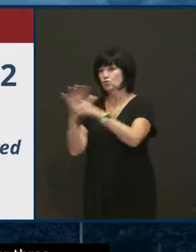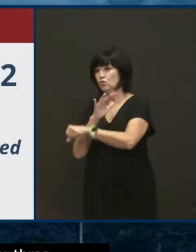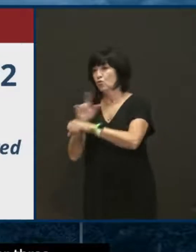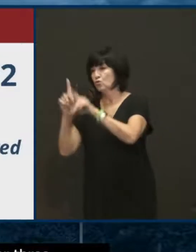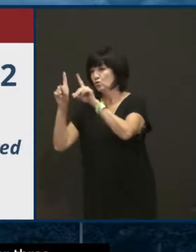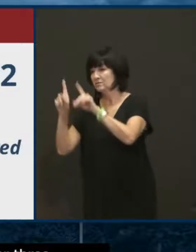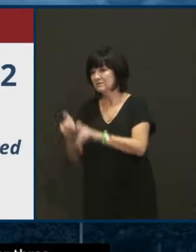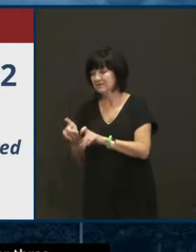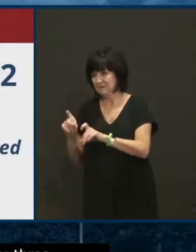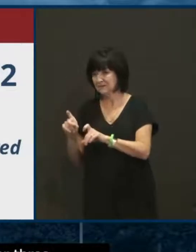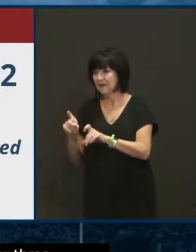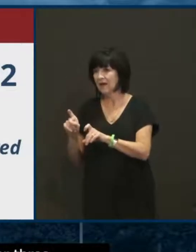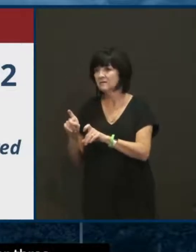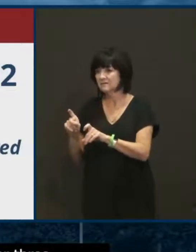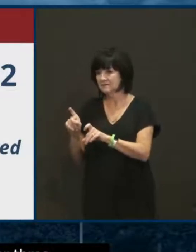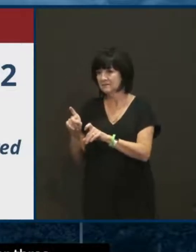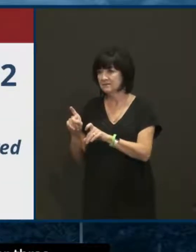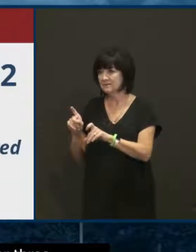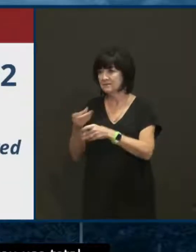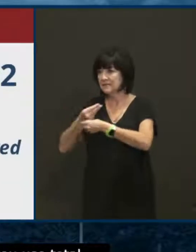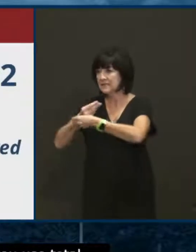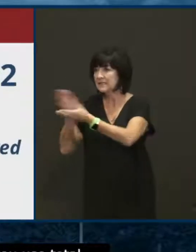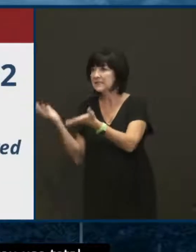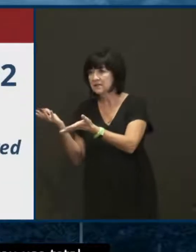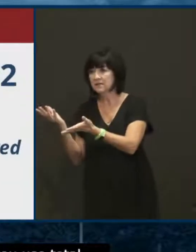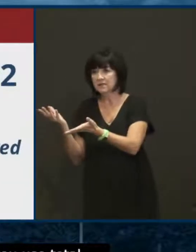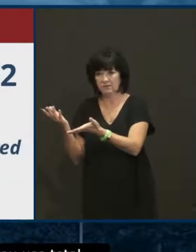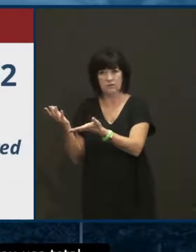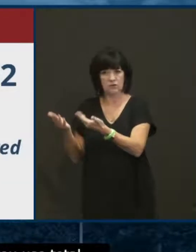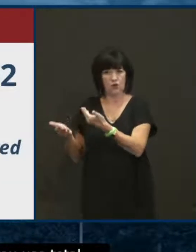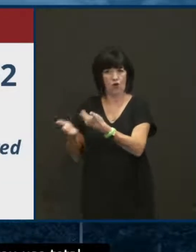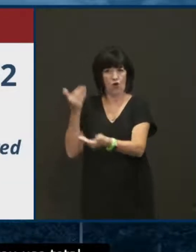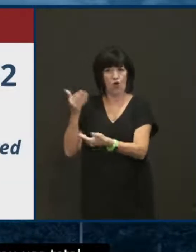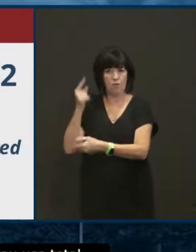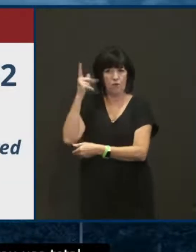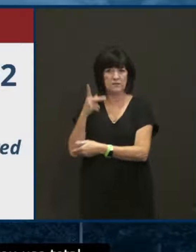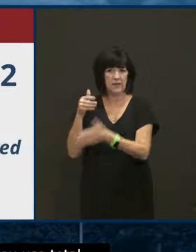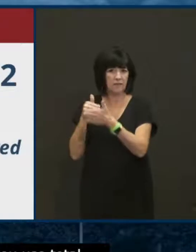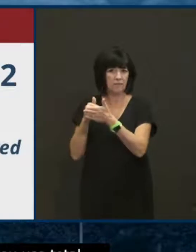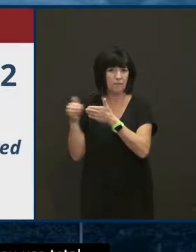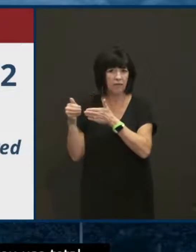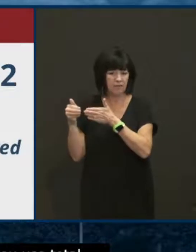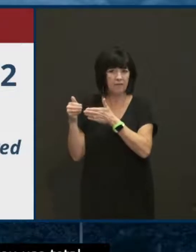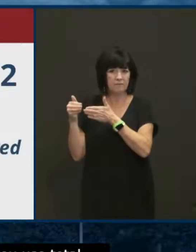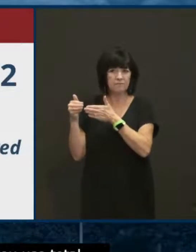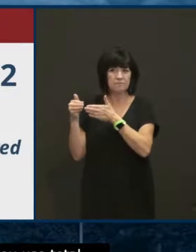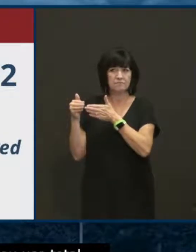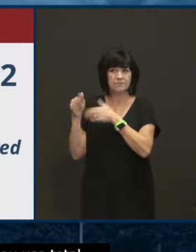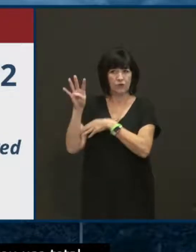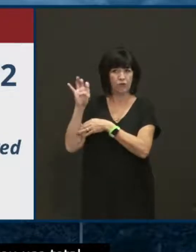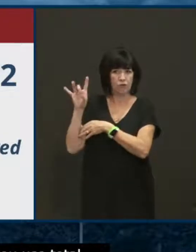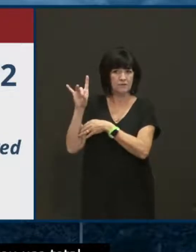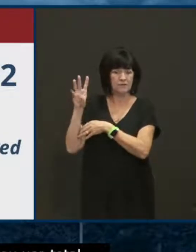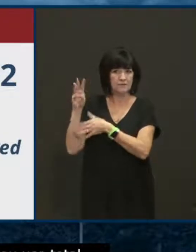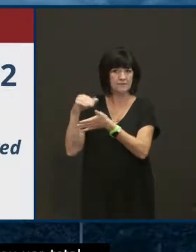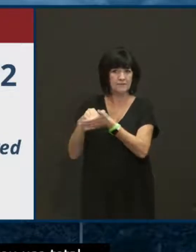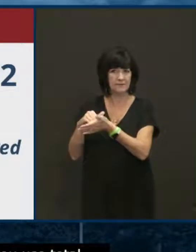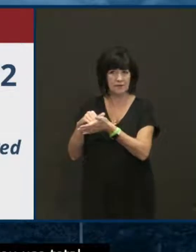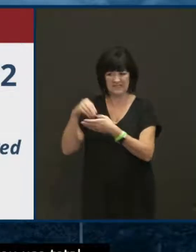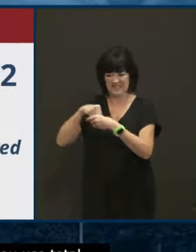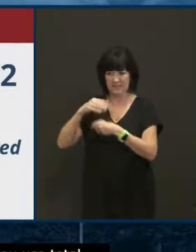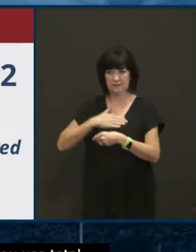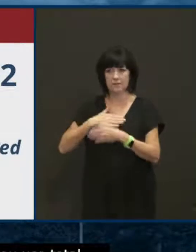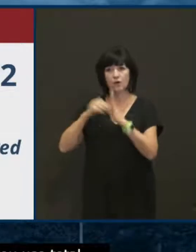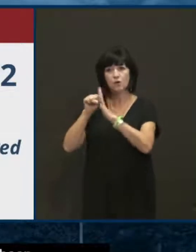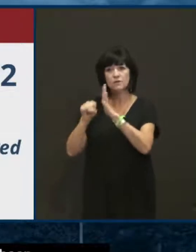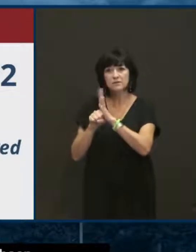administered, we've had near 500,000 tests that have been administered in our state.